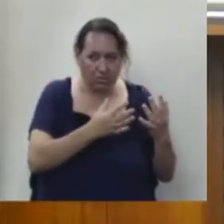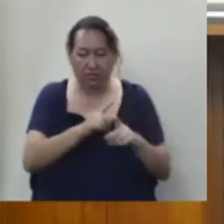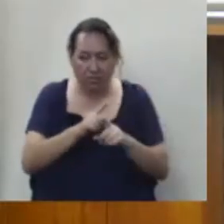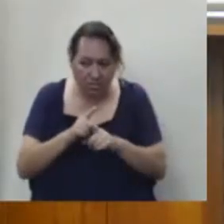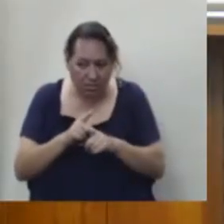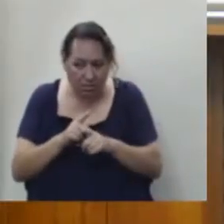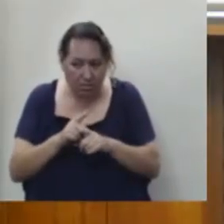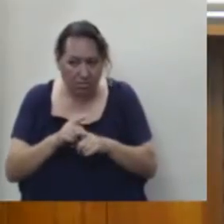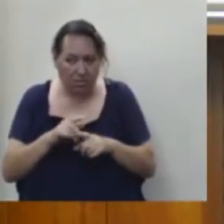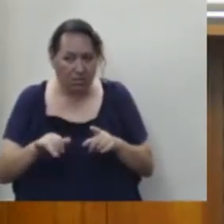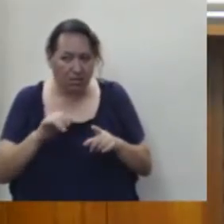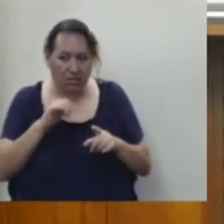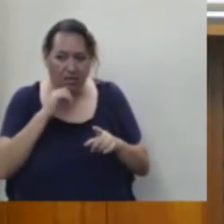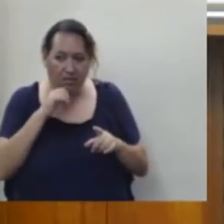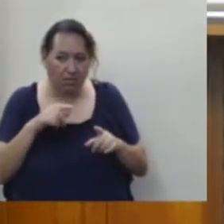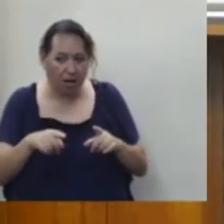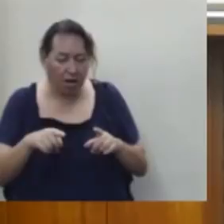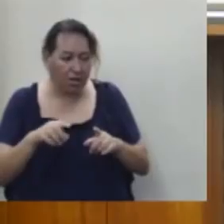to the virus?